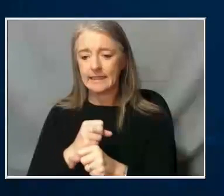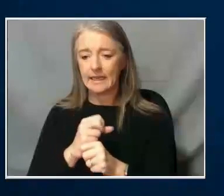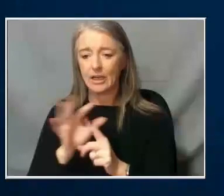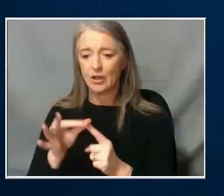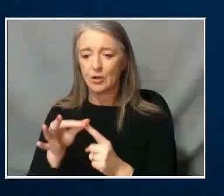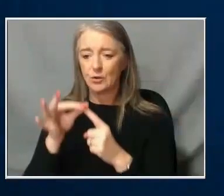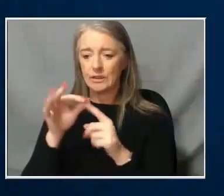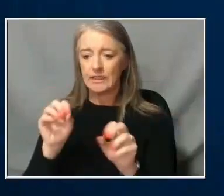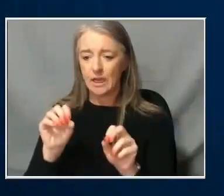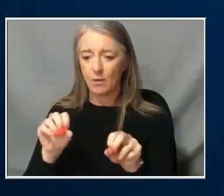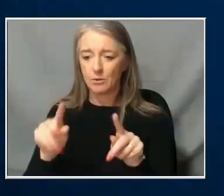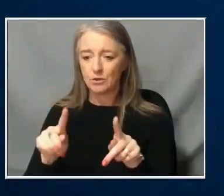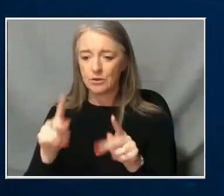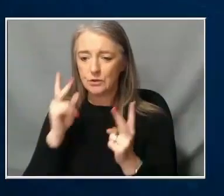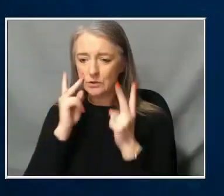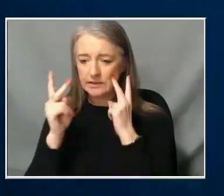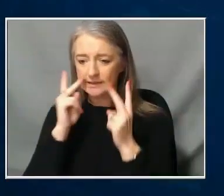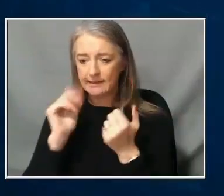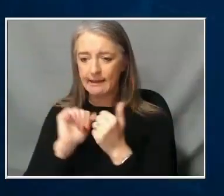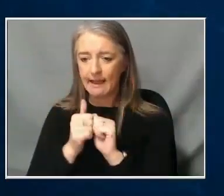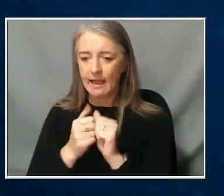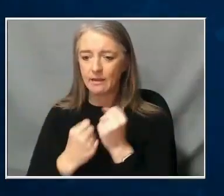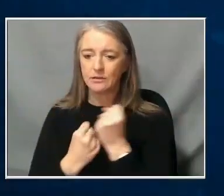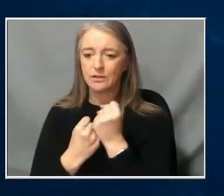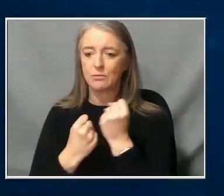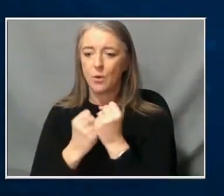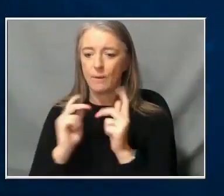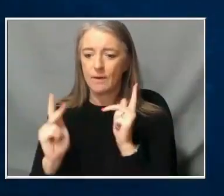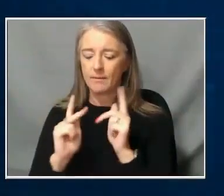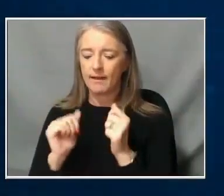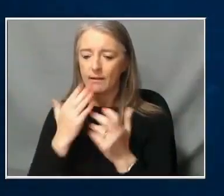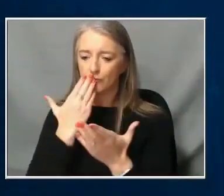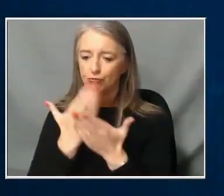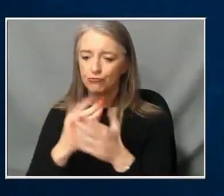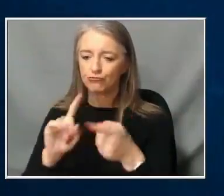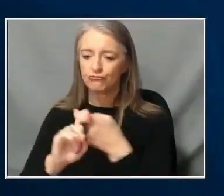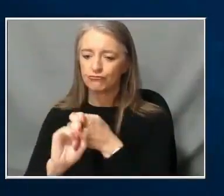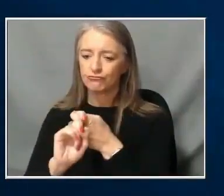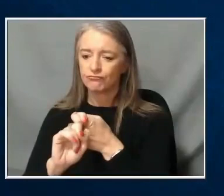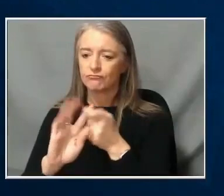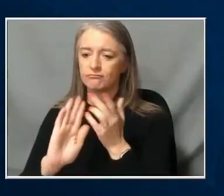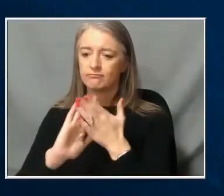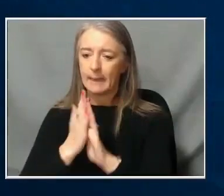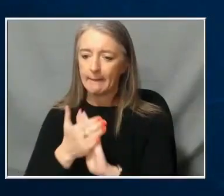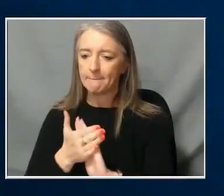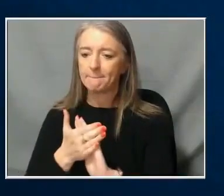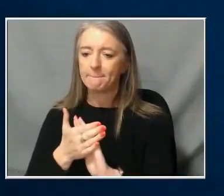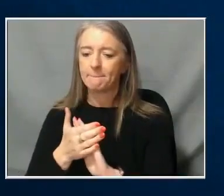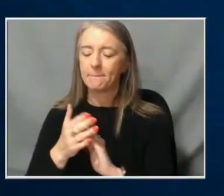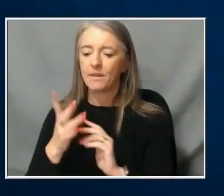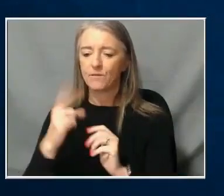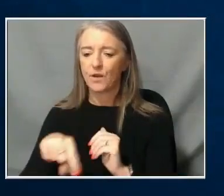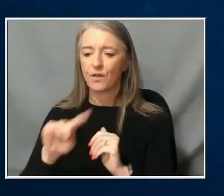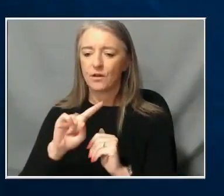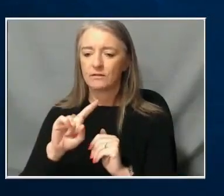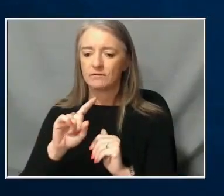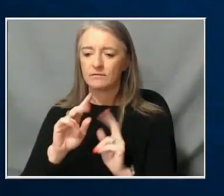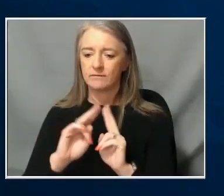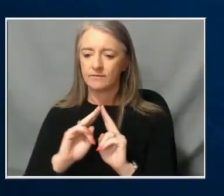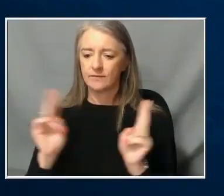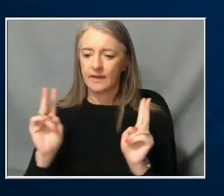unique opportunity to see how to be there for people, how to be a good friend. So that for those things, I